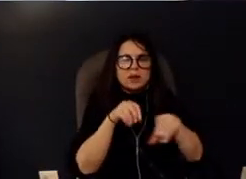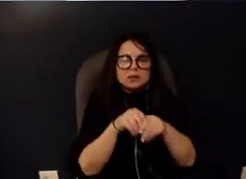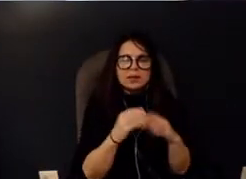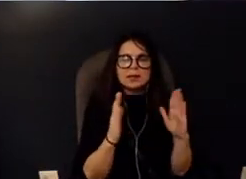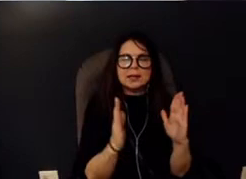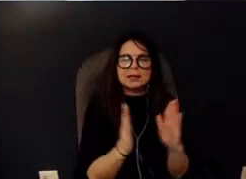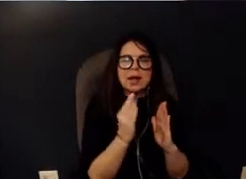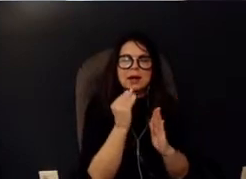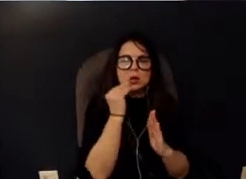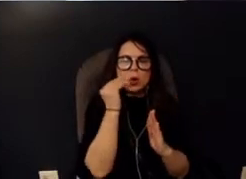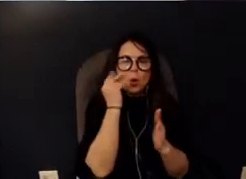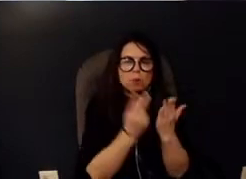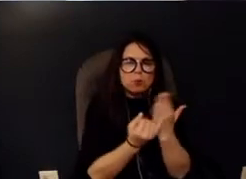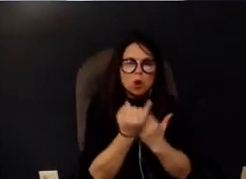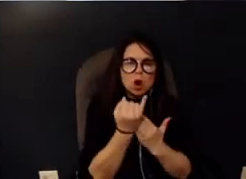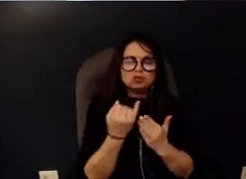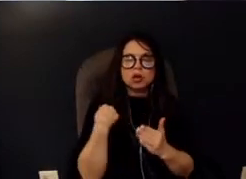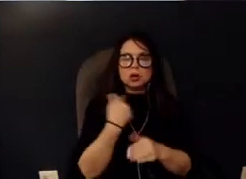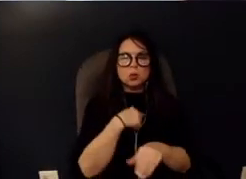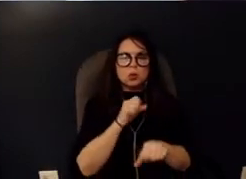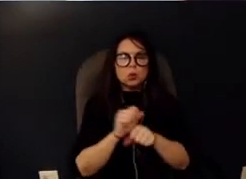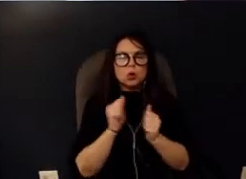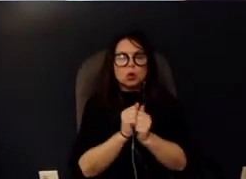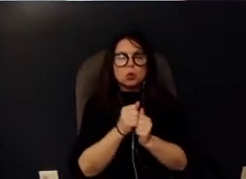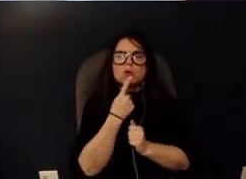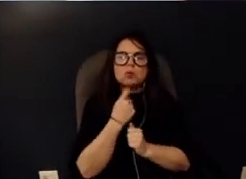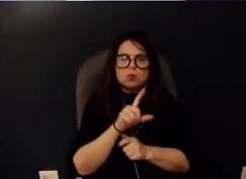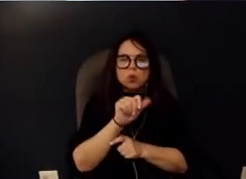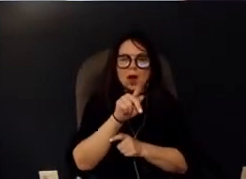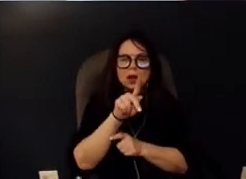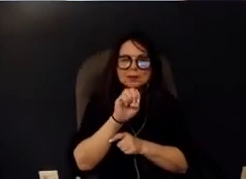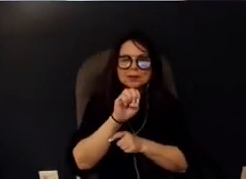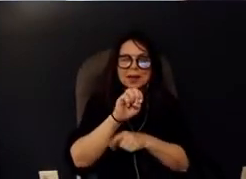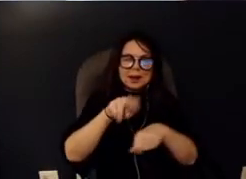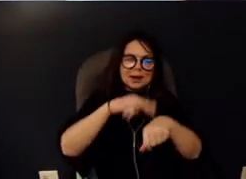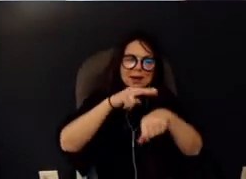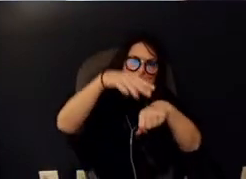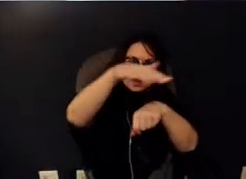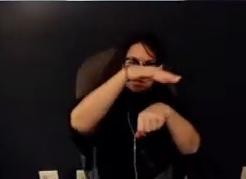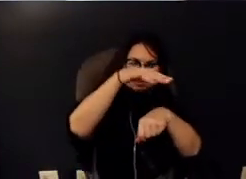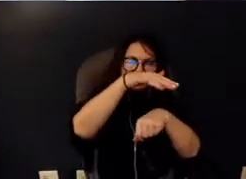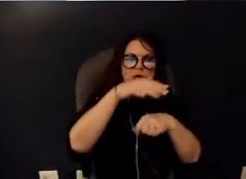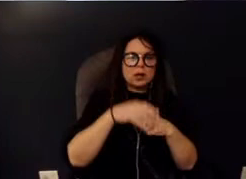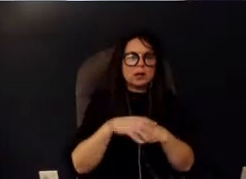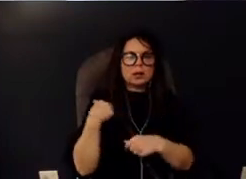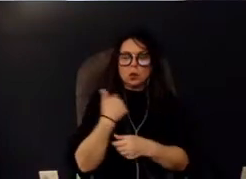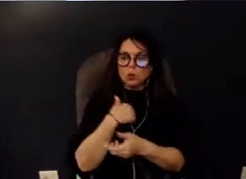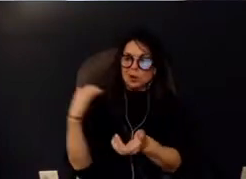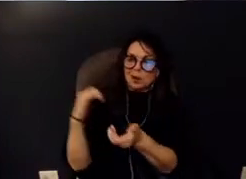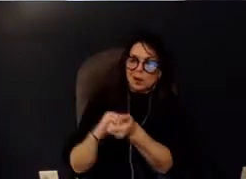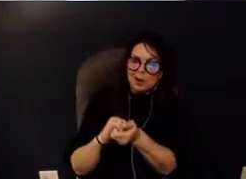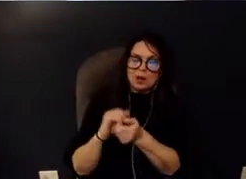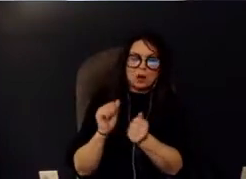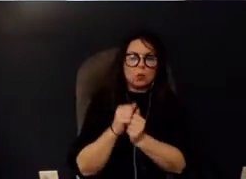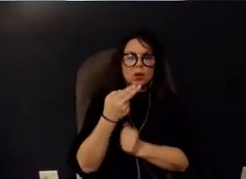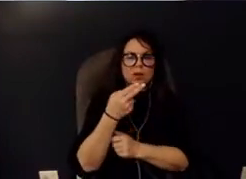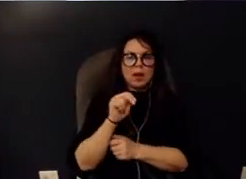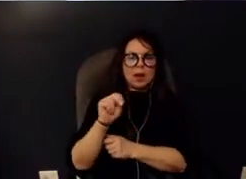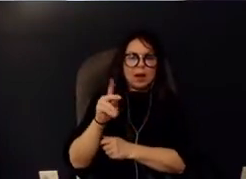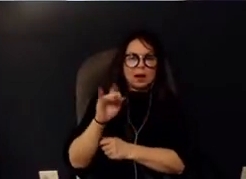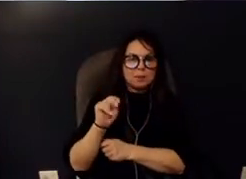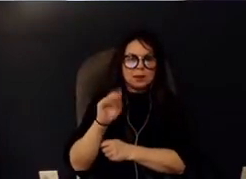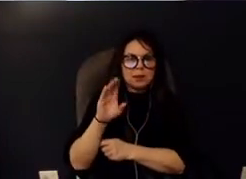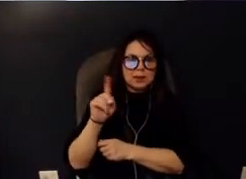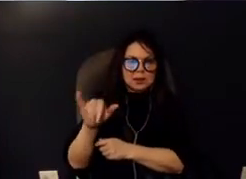Lake Nation to develop shelters for folks. We're partnering with Hennepin County to open new shelters to provide